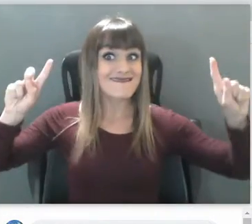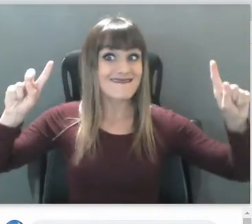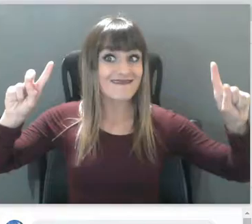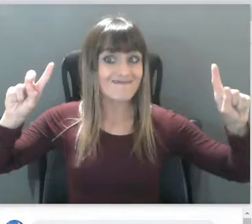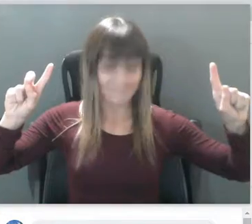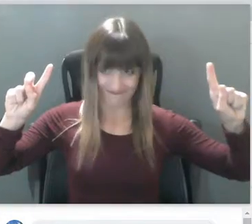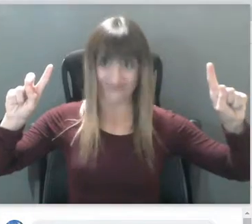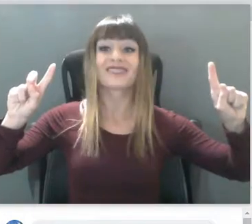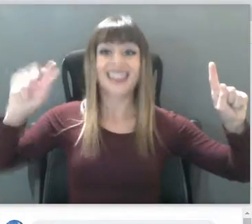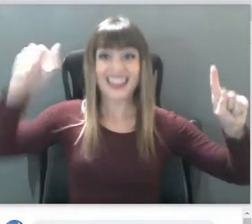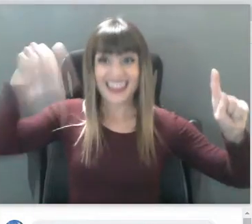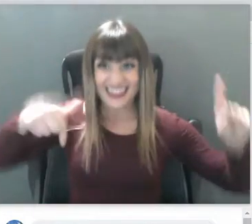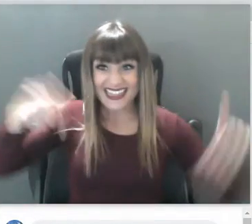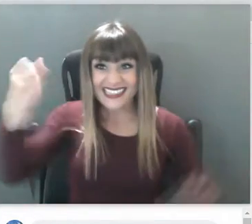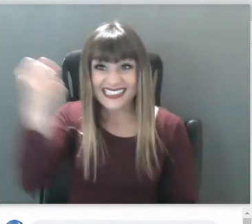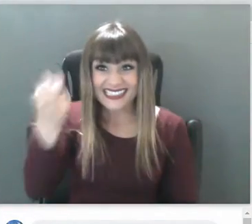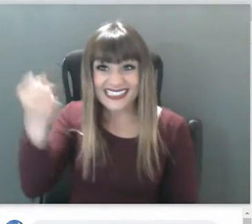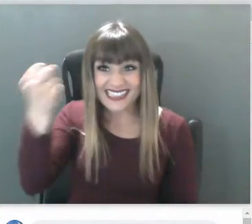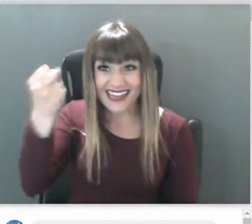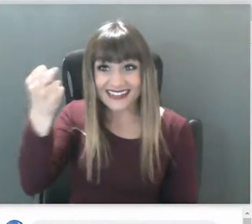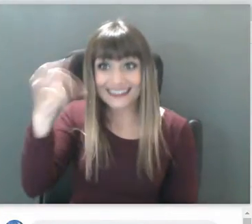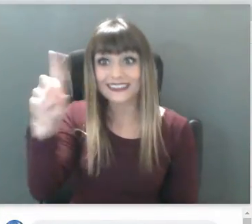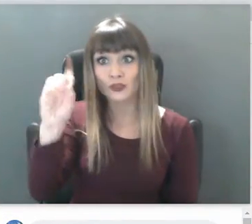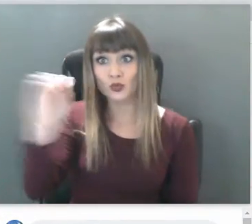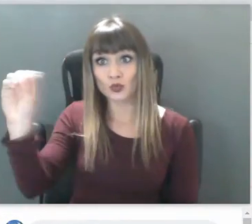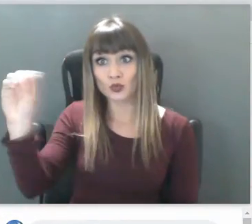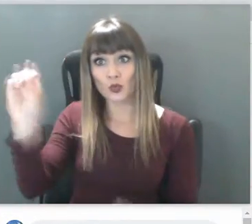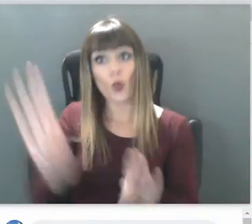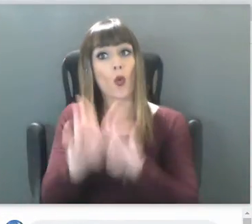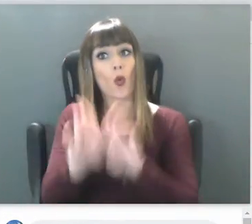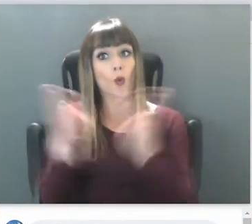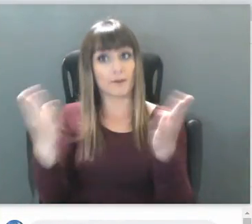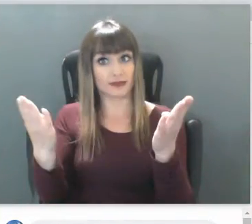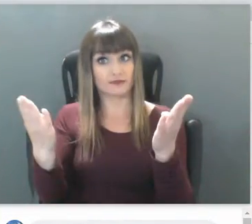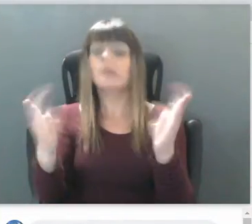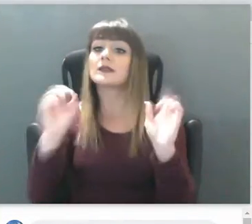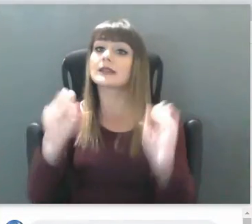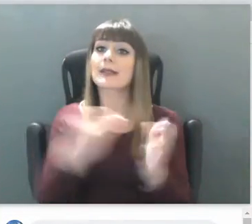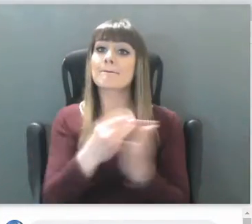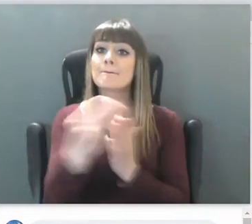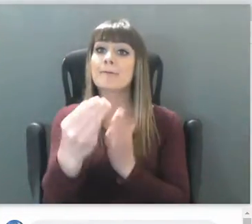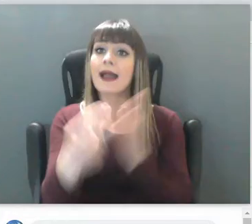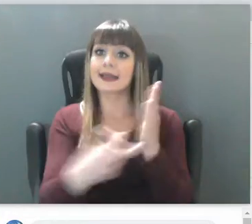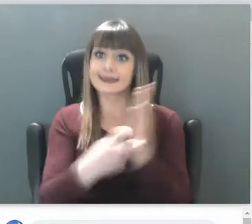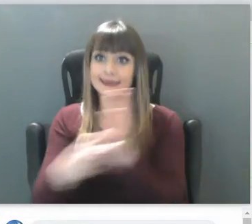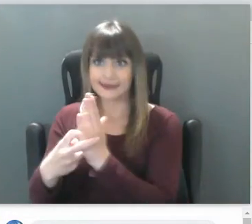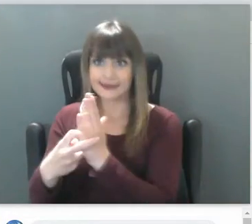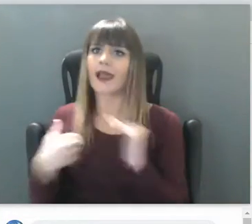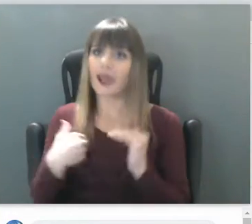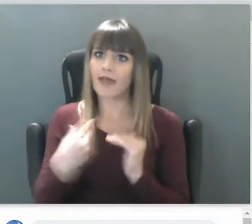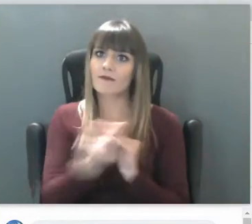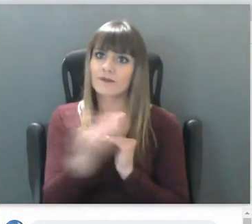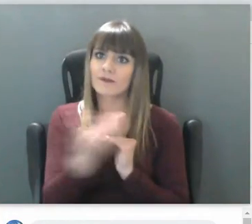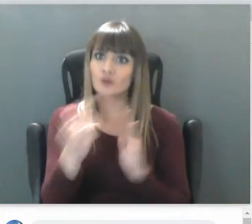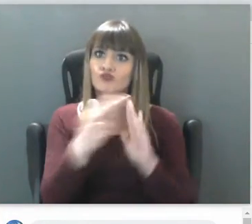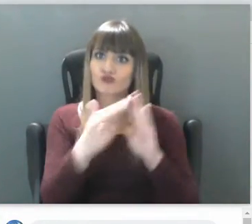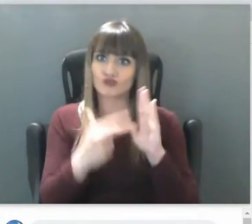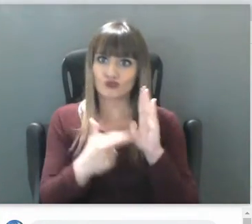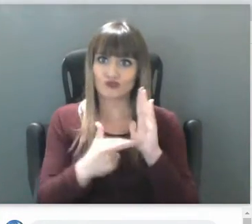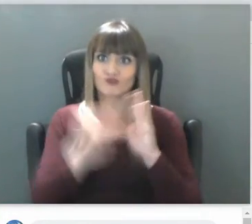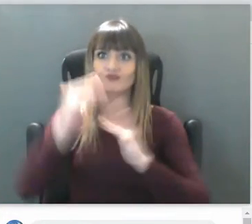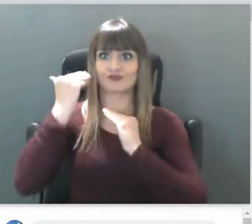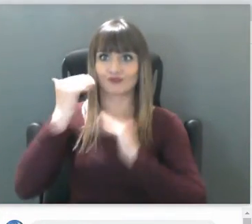Saturday. So you can purchase your tickets now. There are several restrictions, but go to hoglezoo.org and purchase your tickets. And